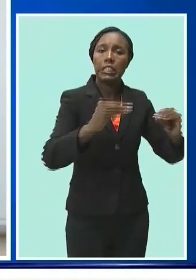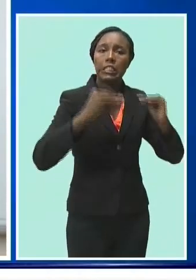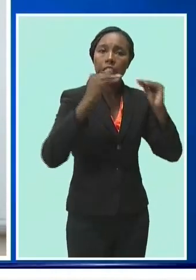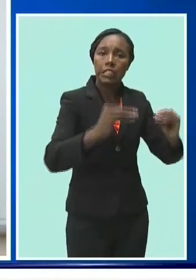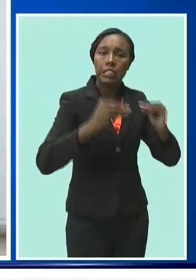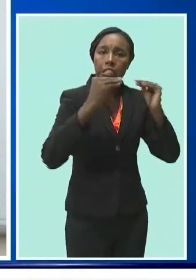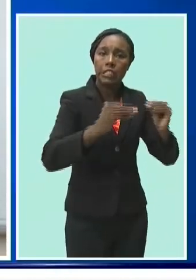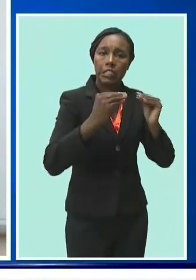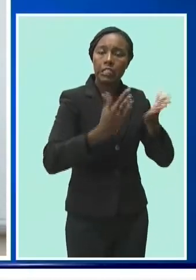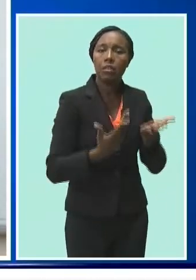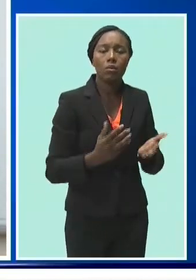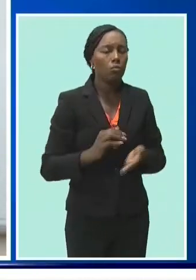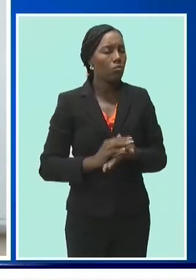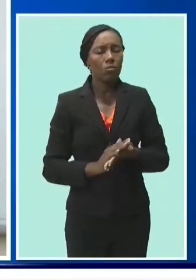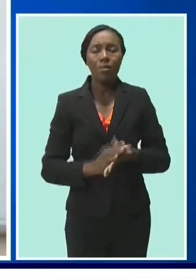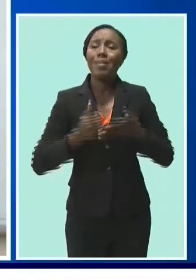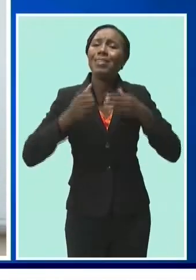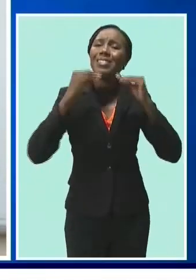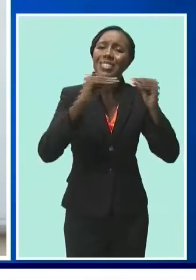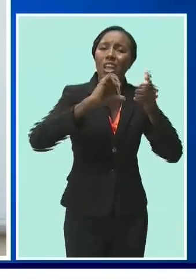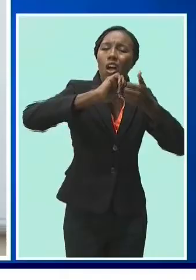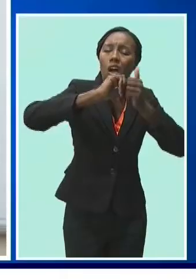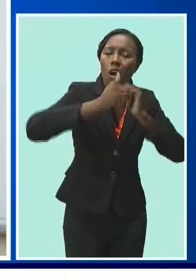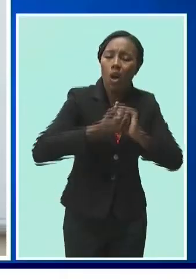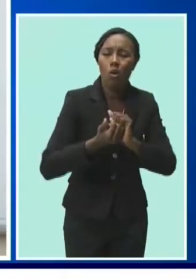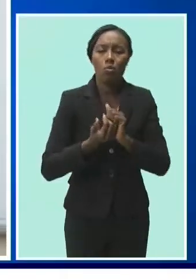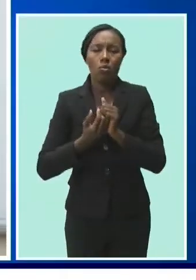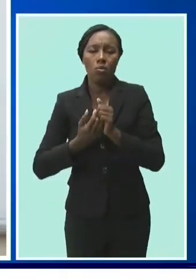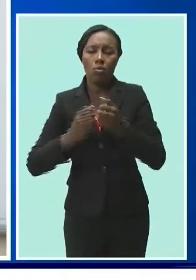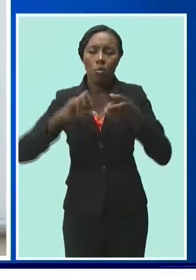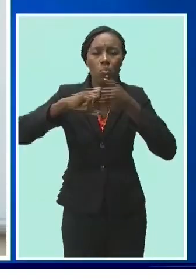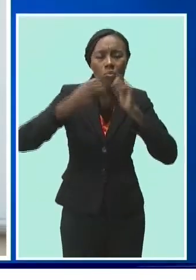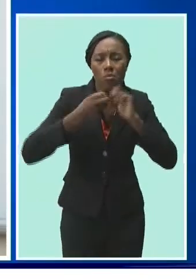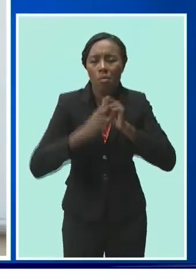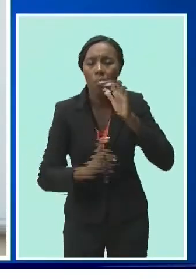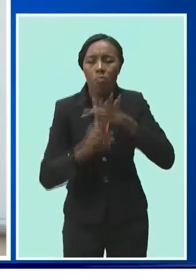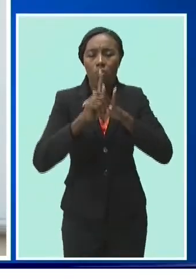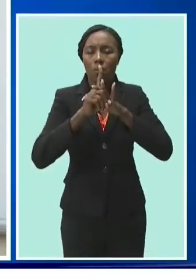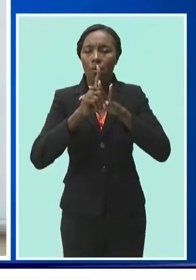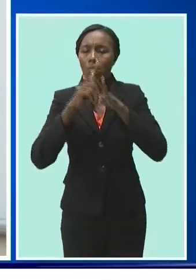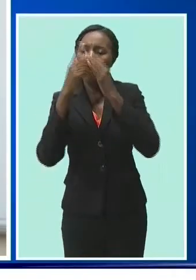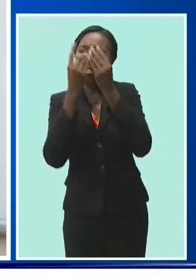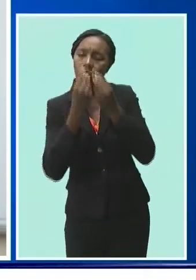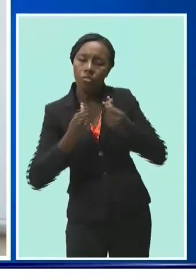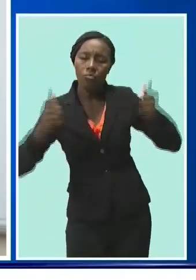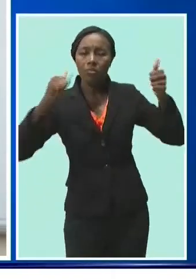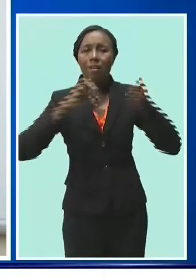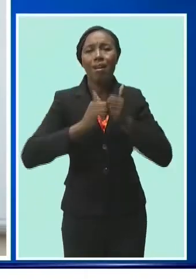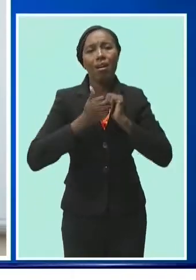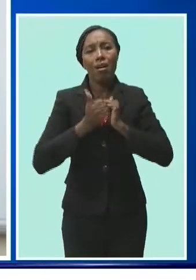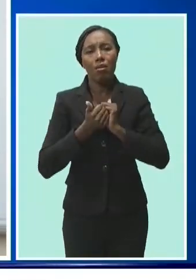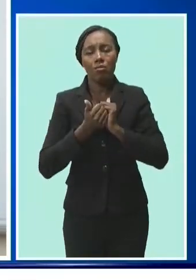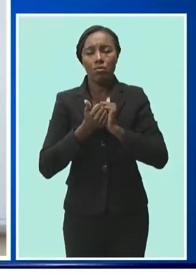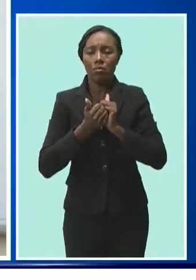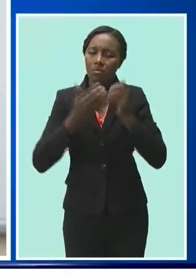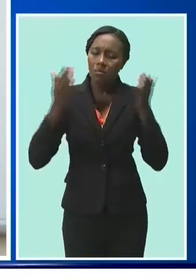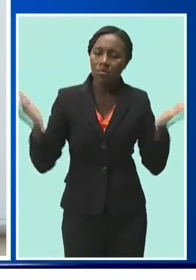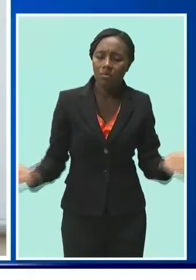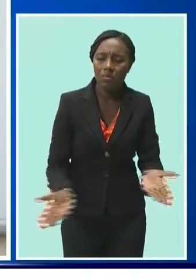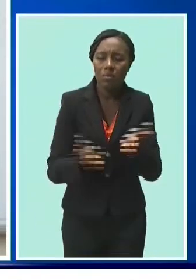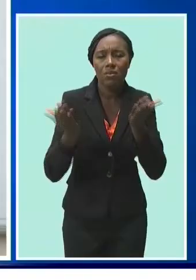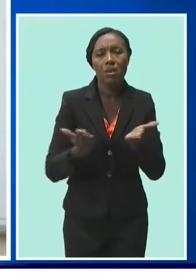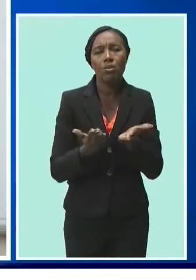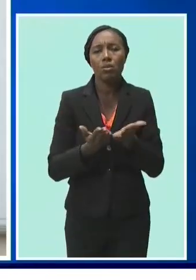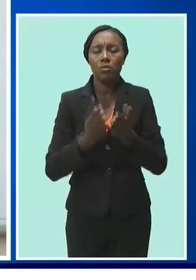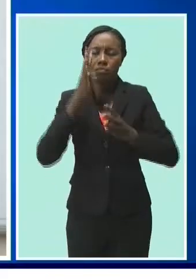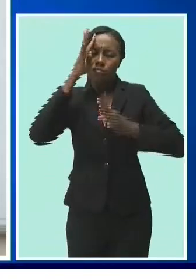that it is to teach how to solve problems and think critically. You must foster creativity and encourage your charges